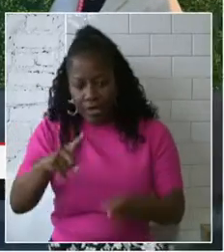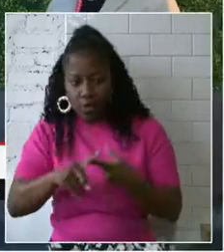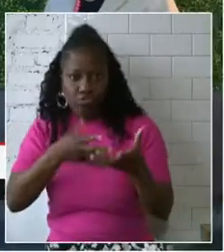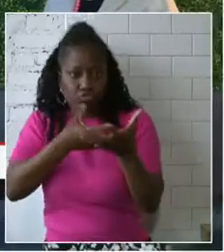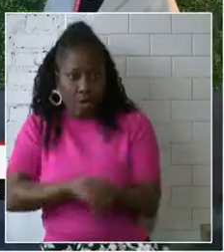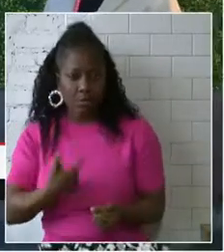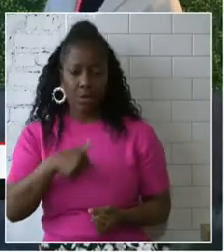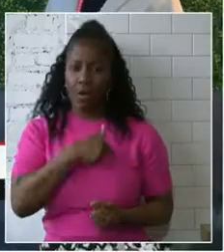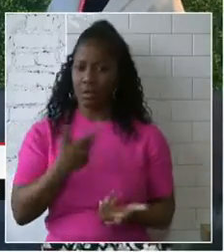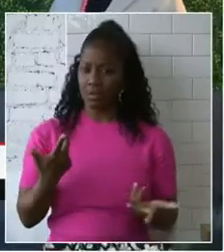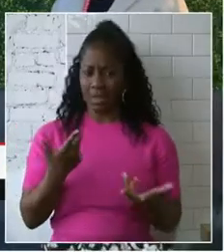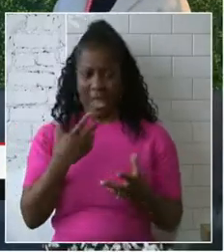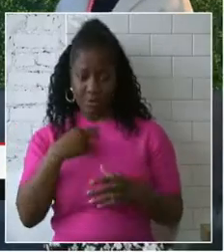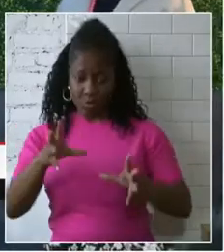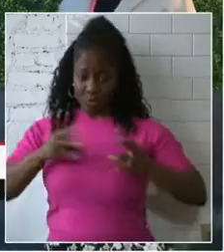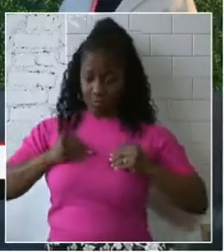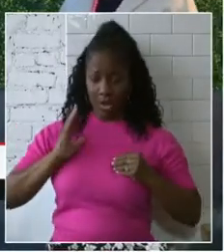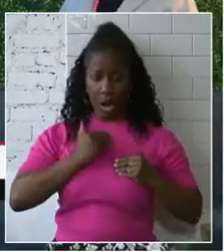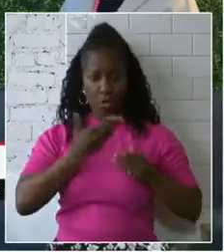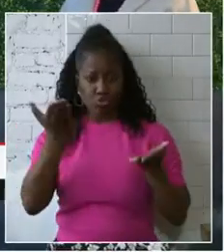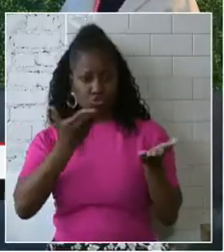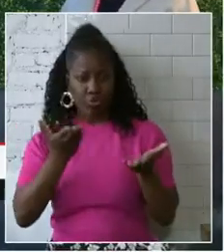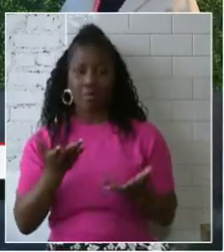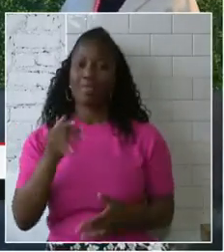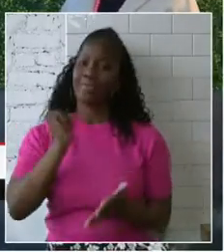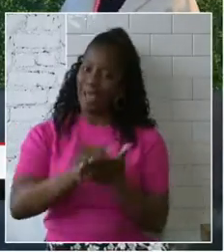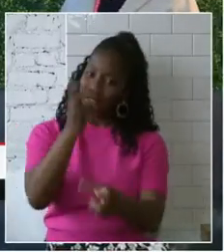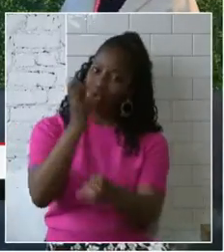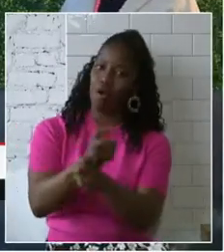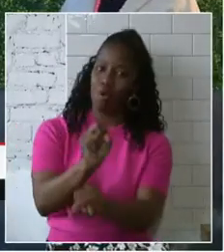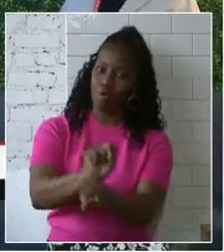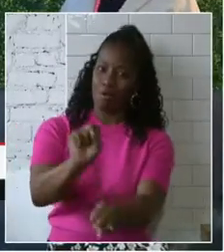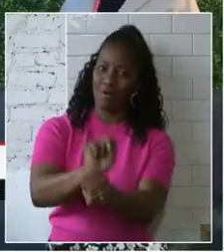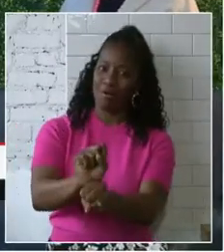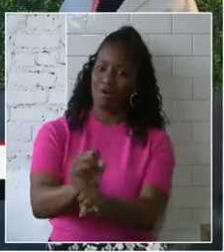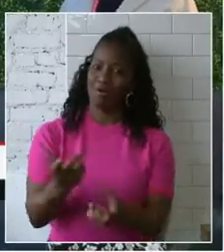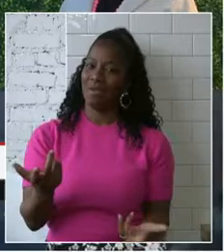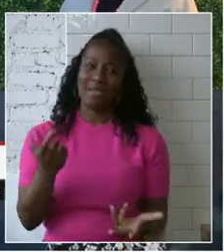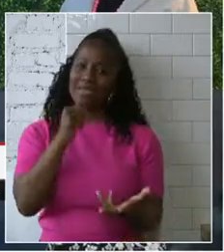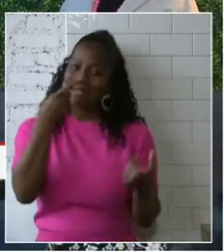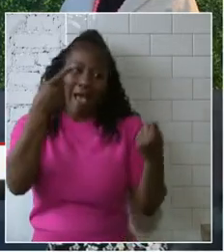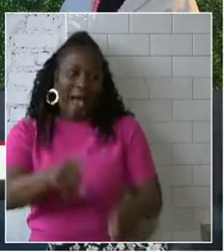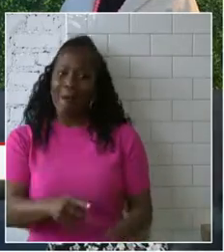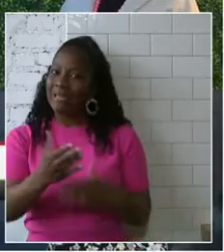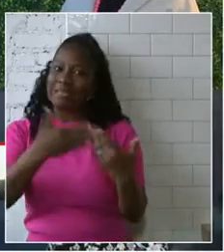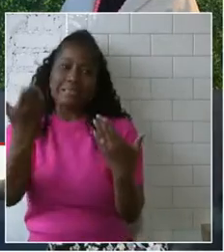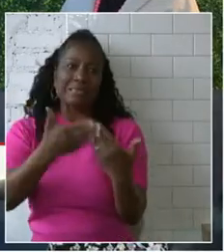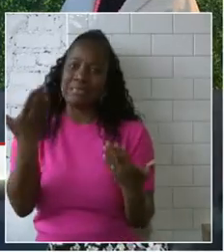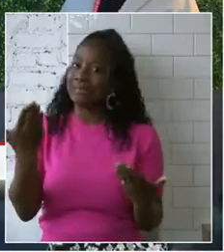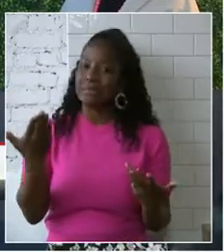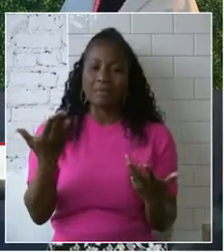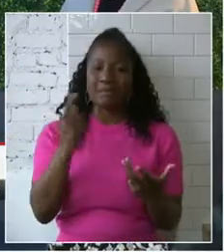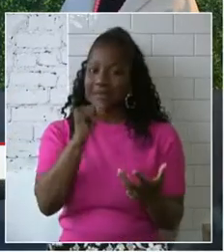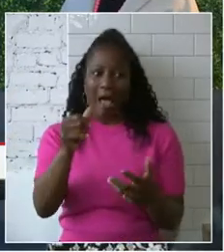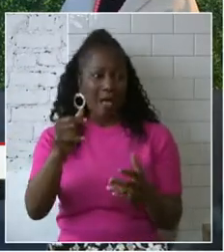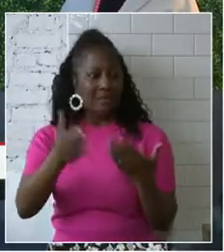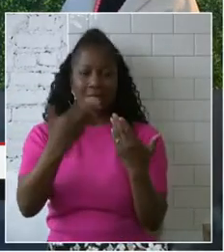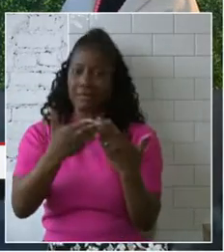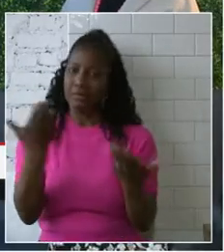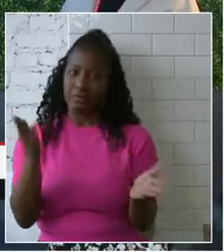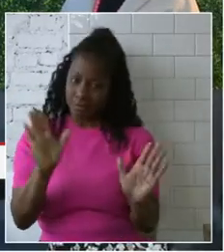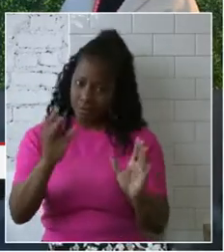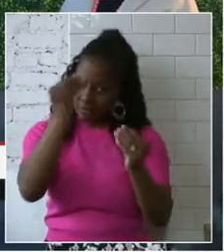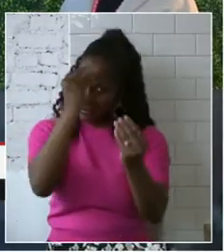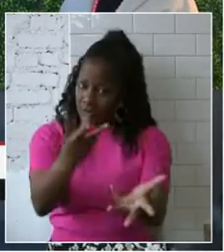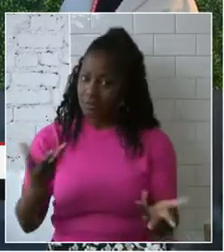in us and to accept the services is really the hard work that doesn't happen, as the mayor said, with just the flick of a switch. That's where the work